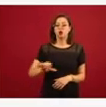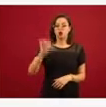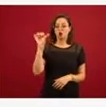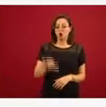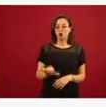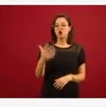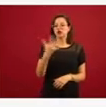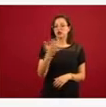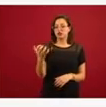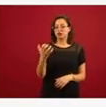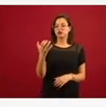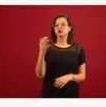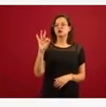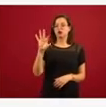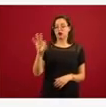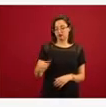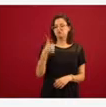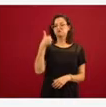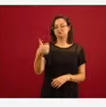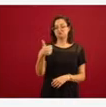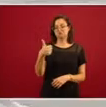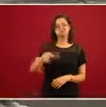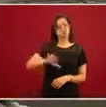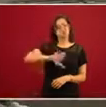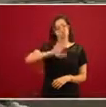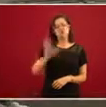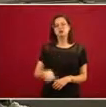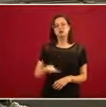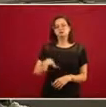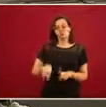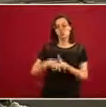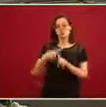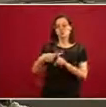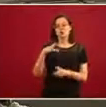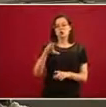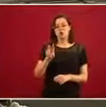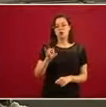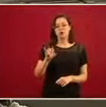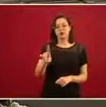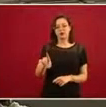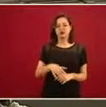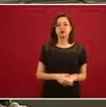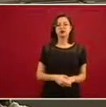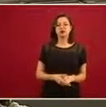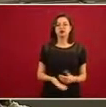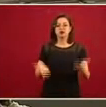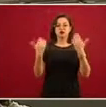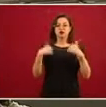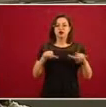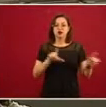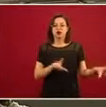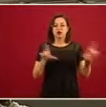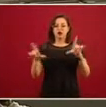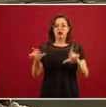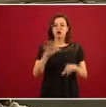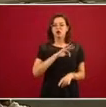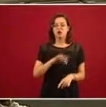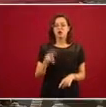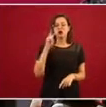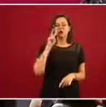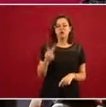status, and tomorrow we will have confirmation of whether they are COVID associated deaths or not.